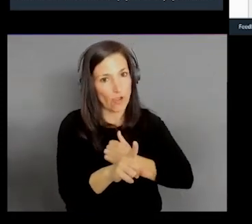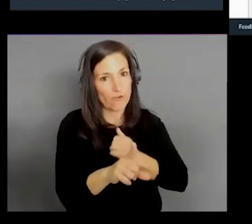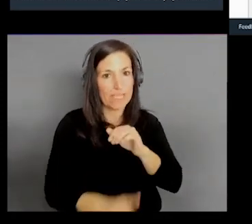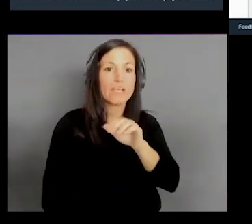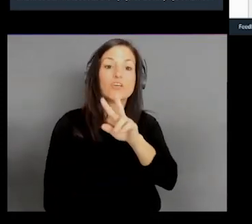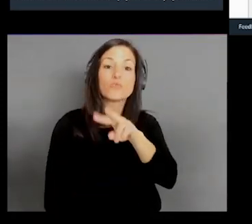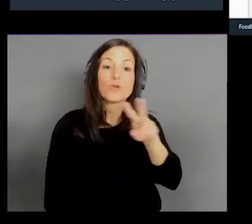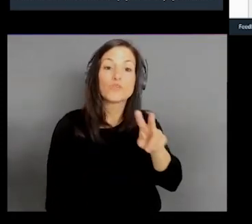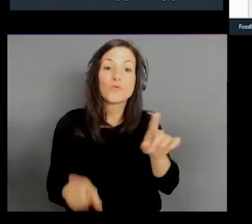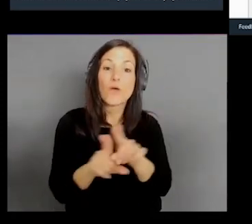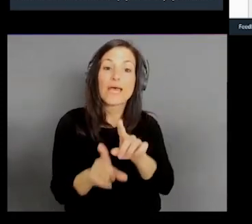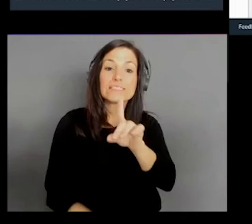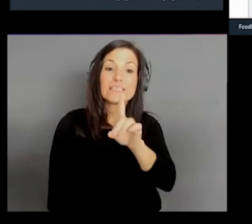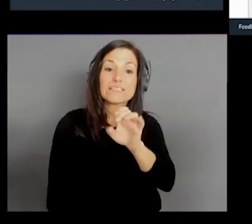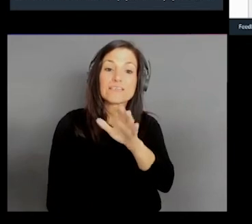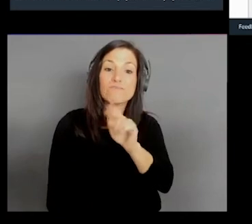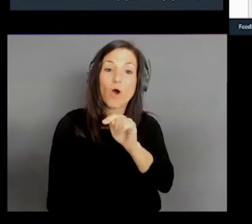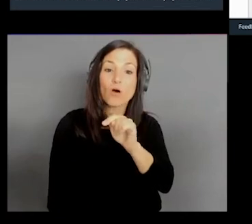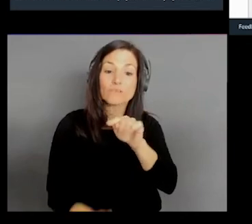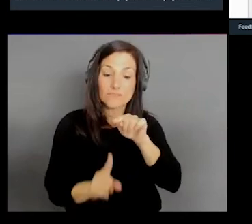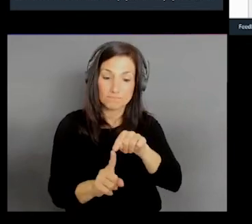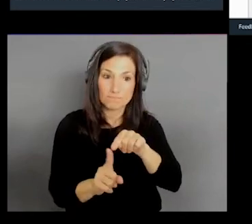and 24 as the maximum.